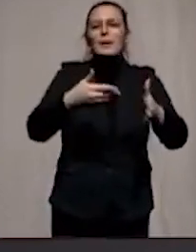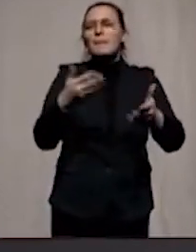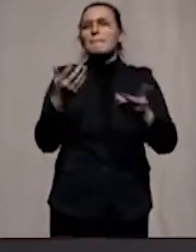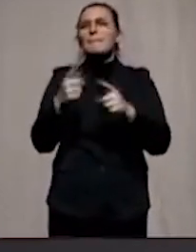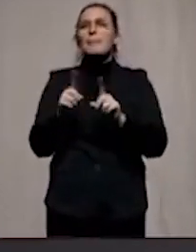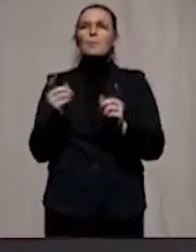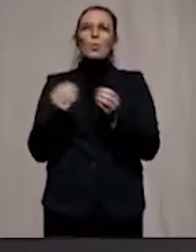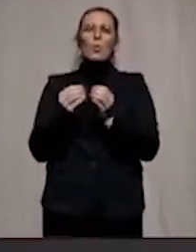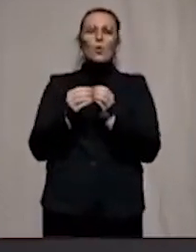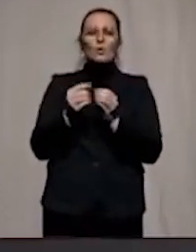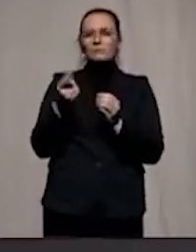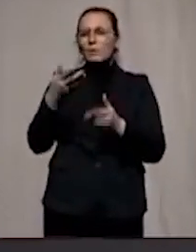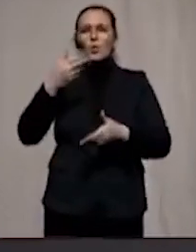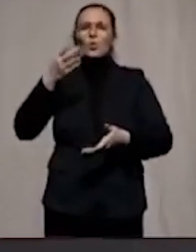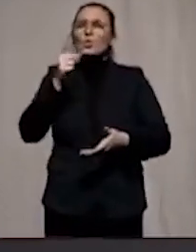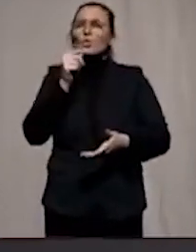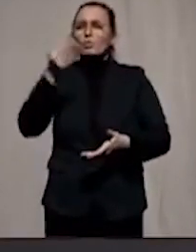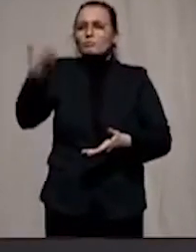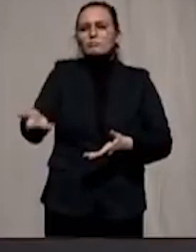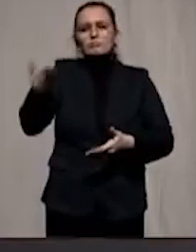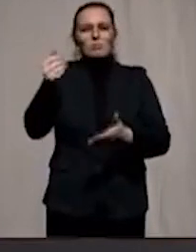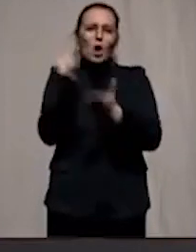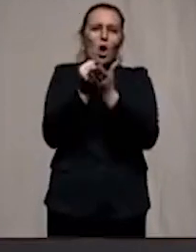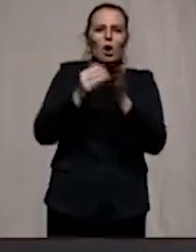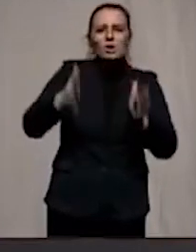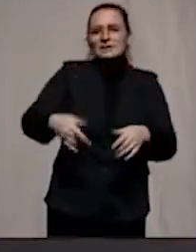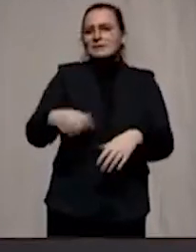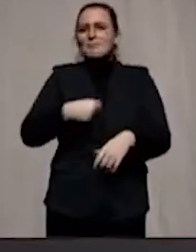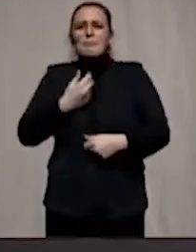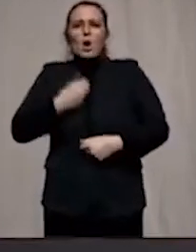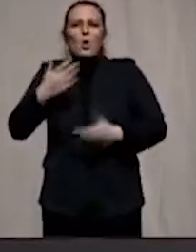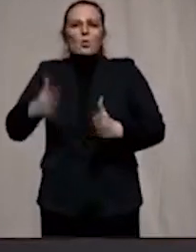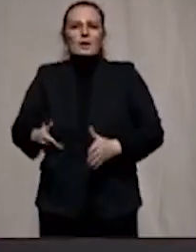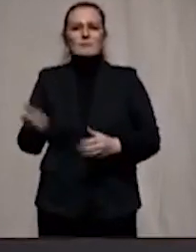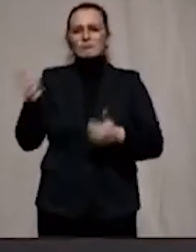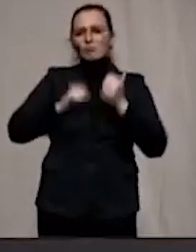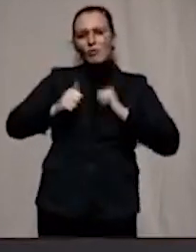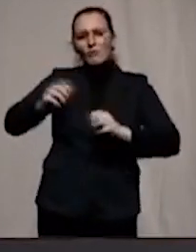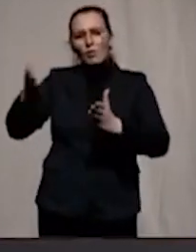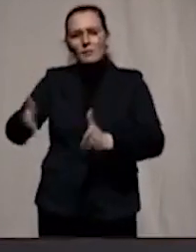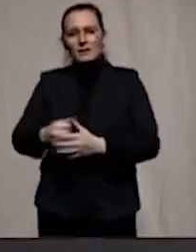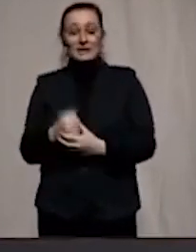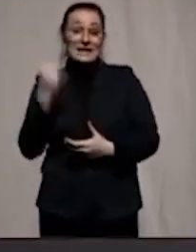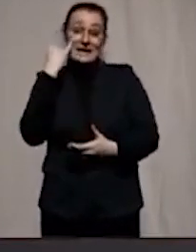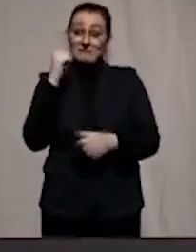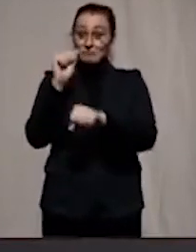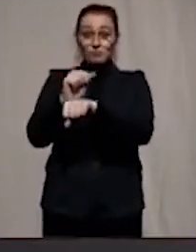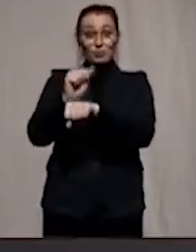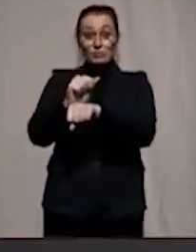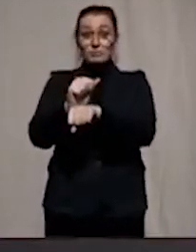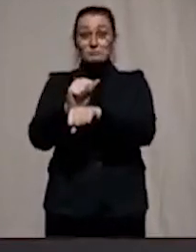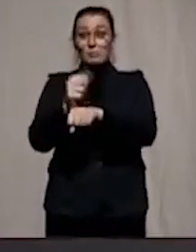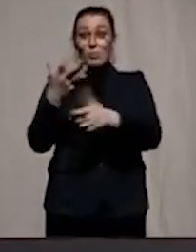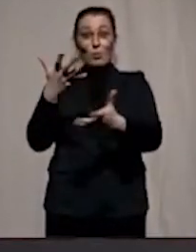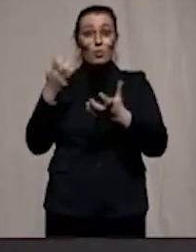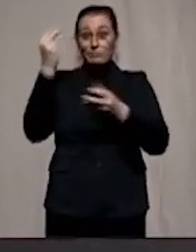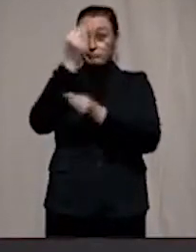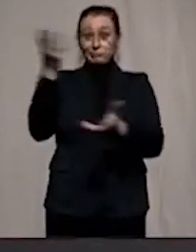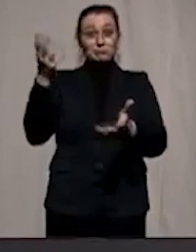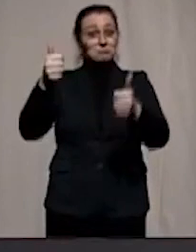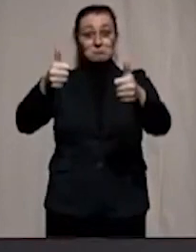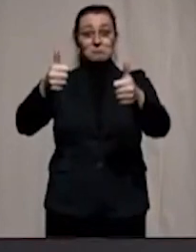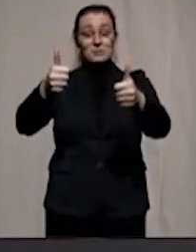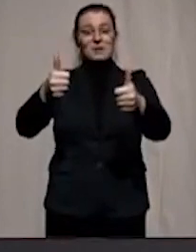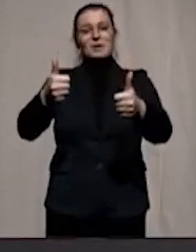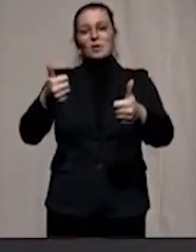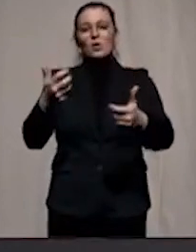you an artist? Are you a poet? Are you a performer? Do you identify with your day job? That's totally cool too. I just want to know who you are.